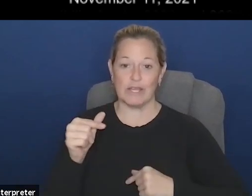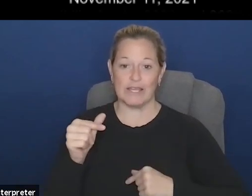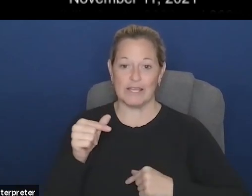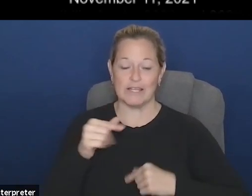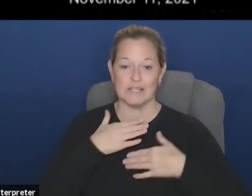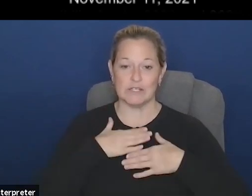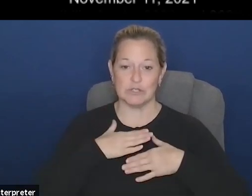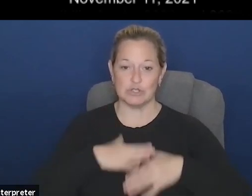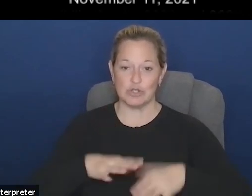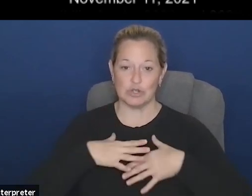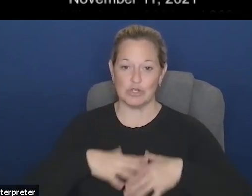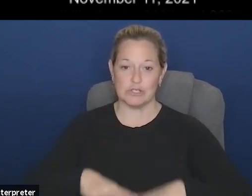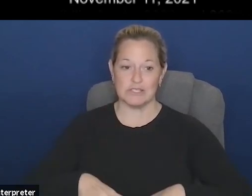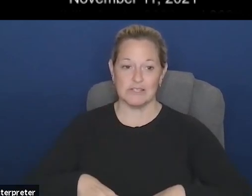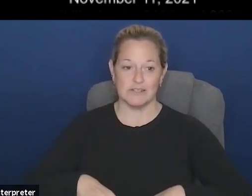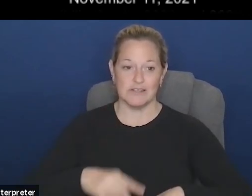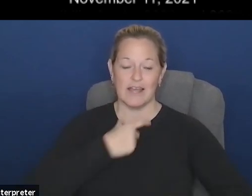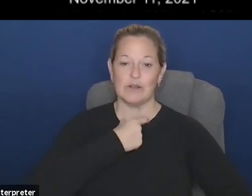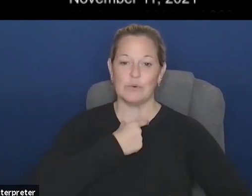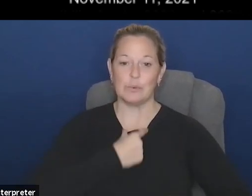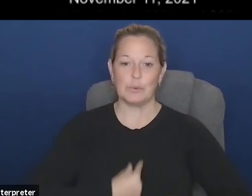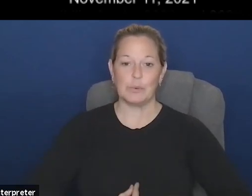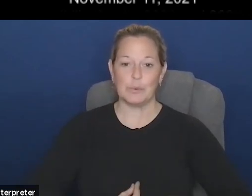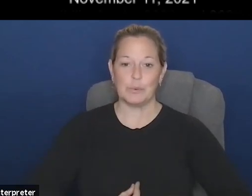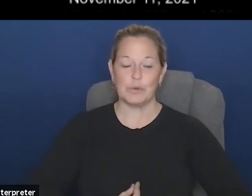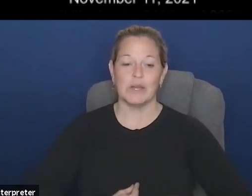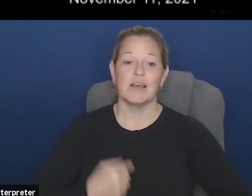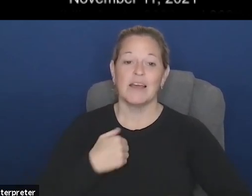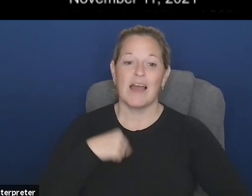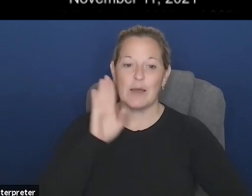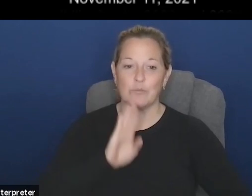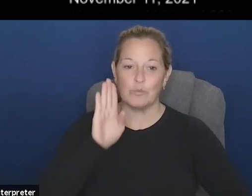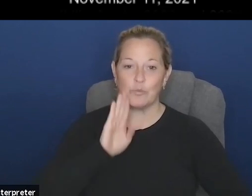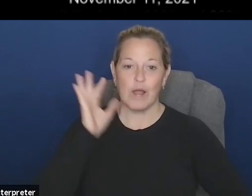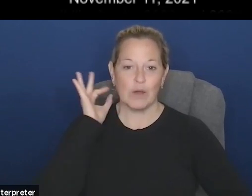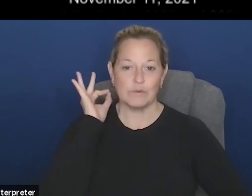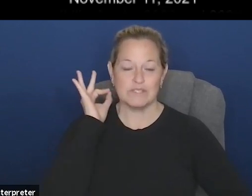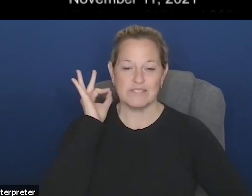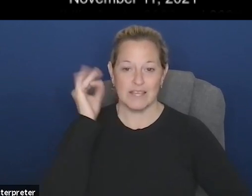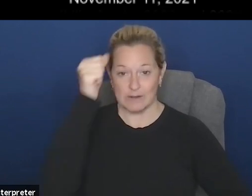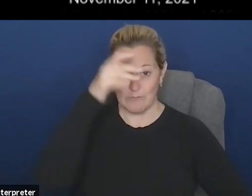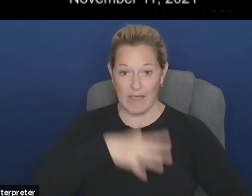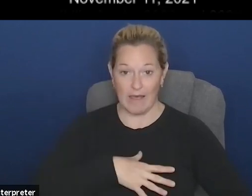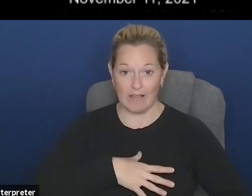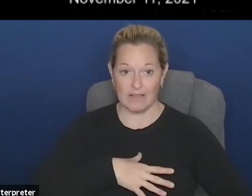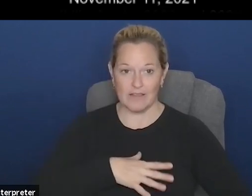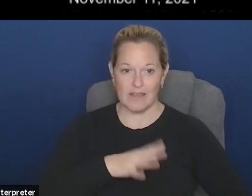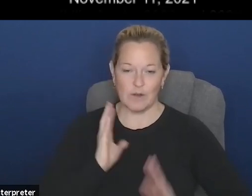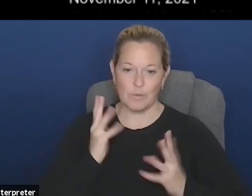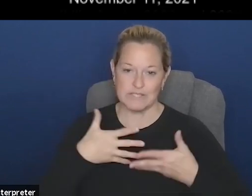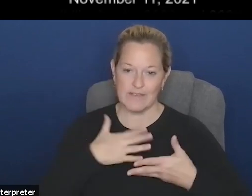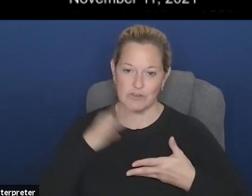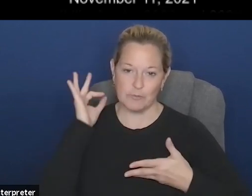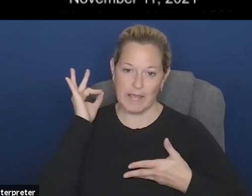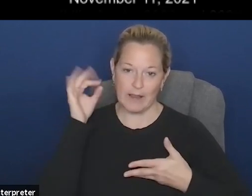tie, and I'm a brown-skinned male, mostly black hair, what little there is left of it, and